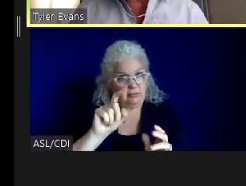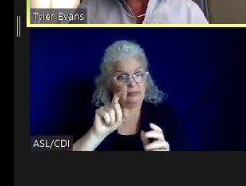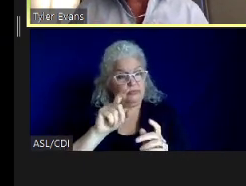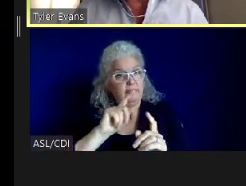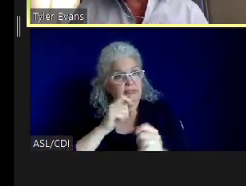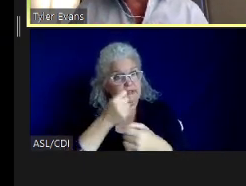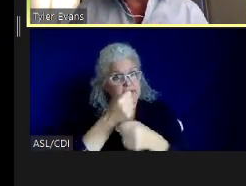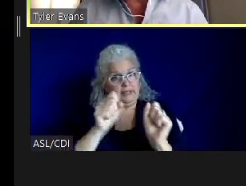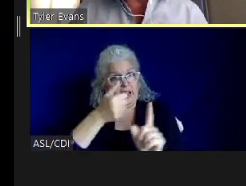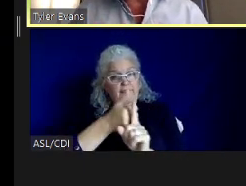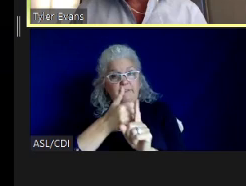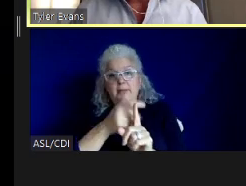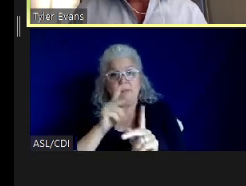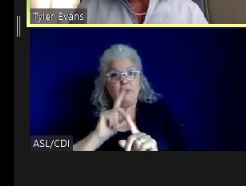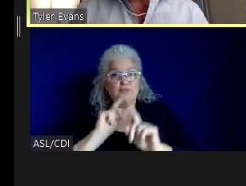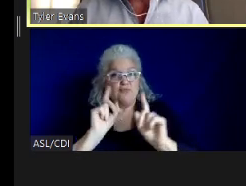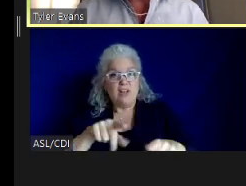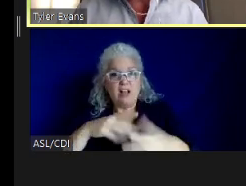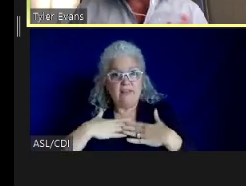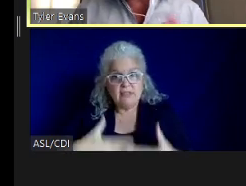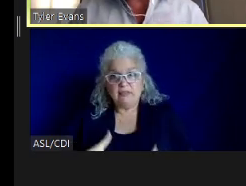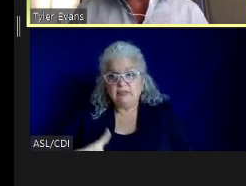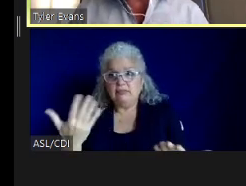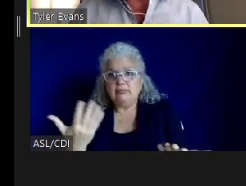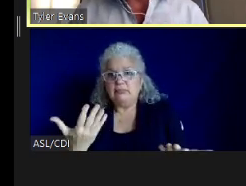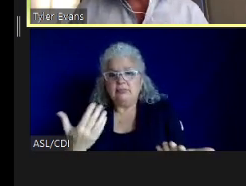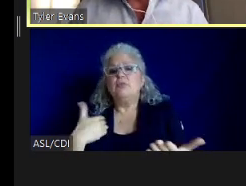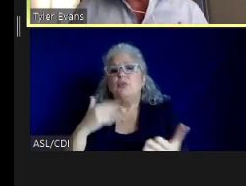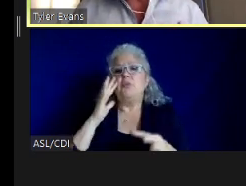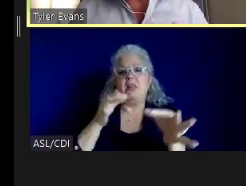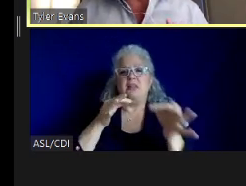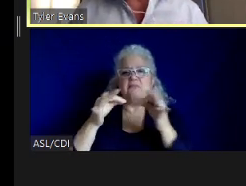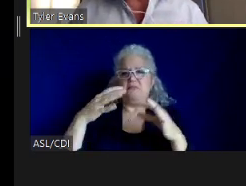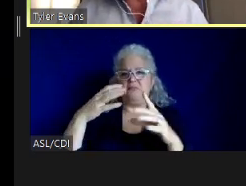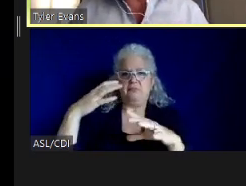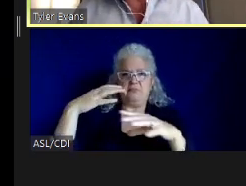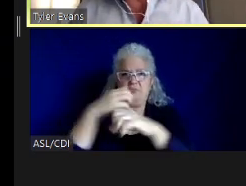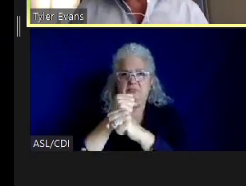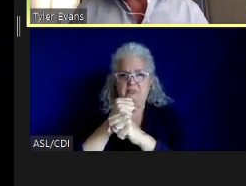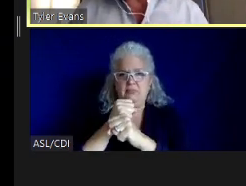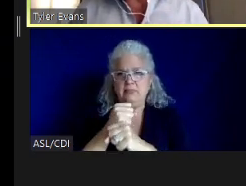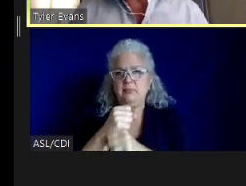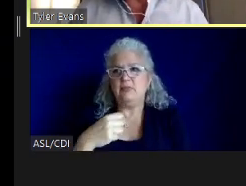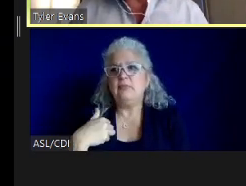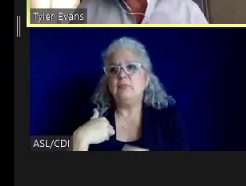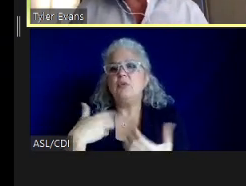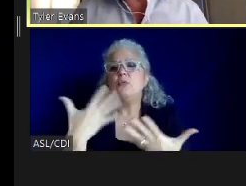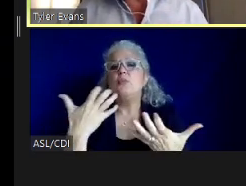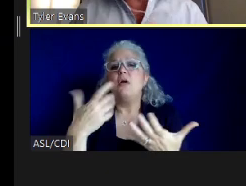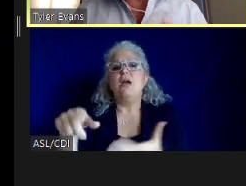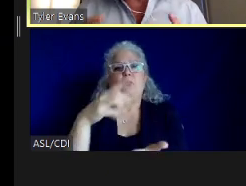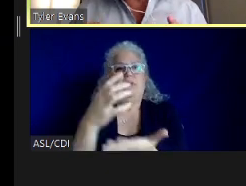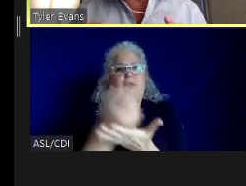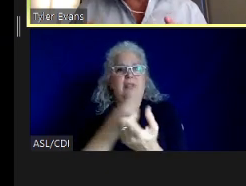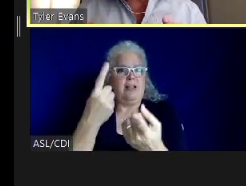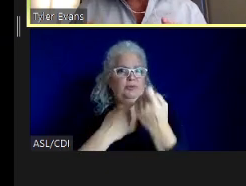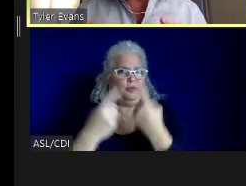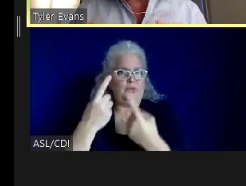and really spend a little bit more time. But next slide, please. But the acceleration, despite